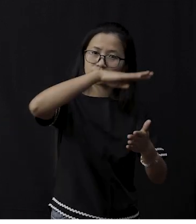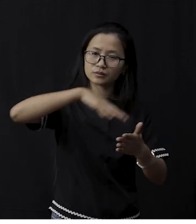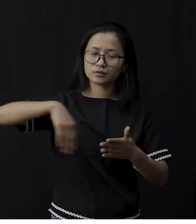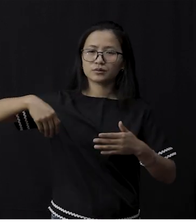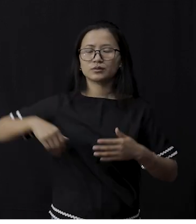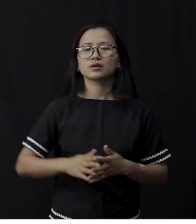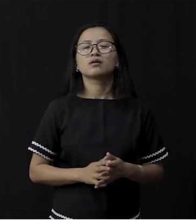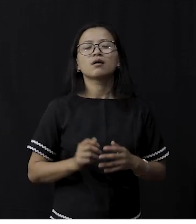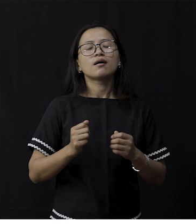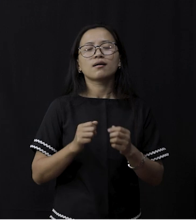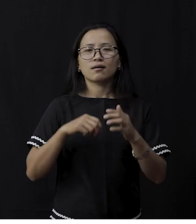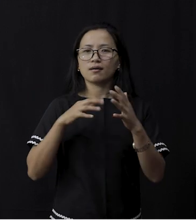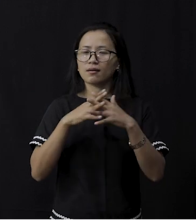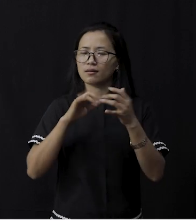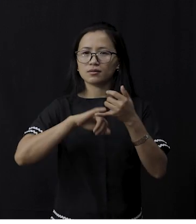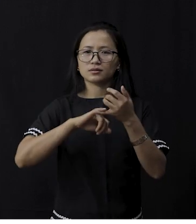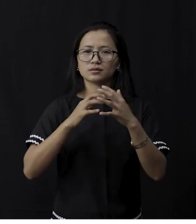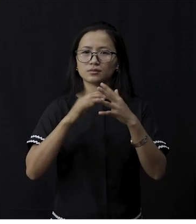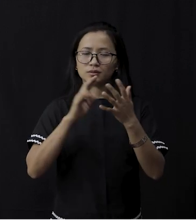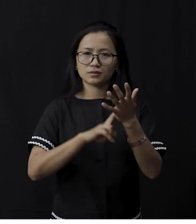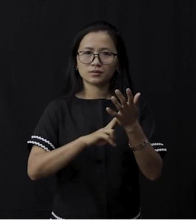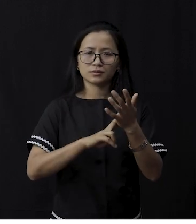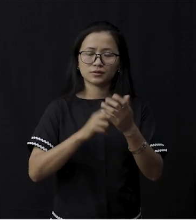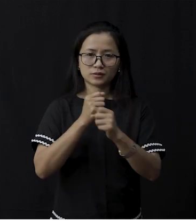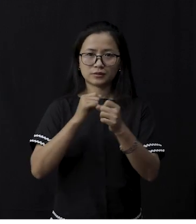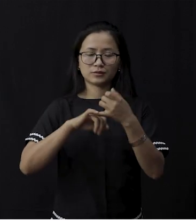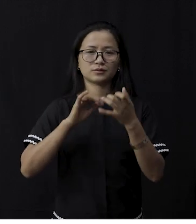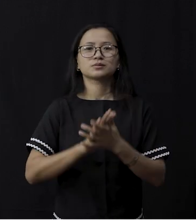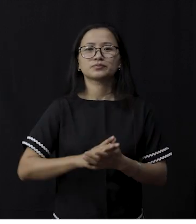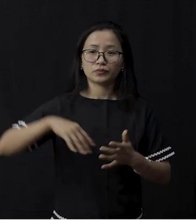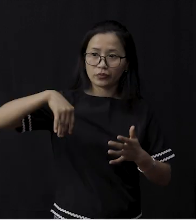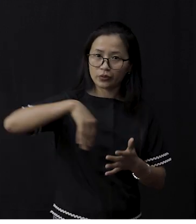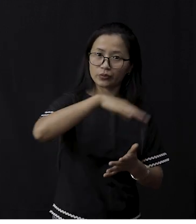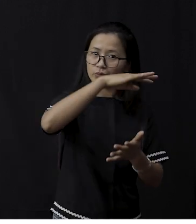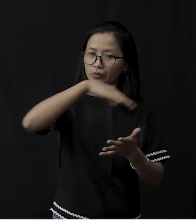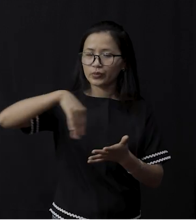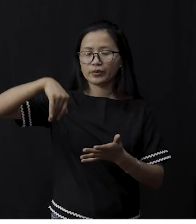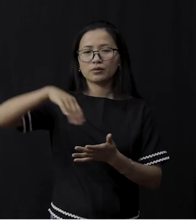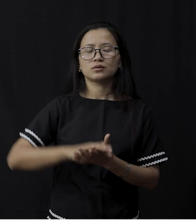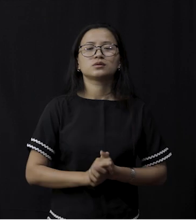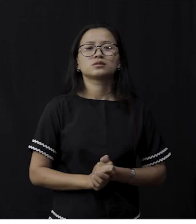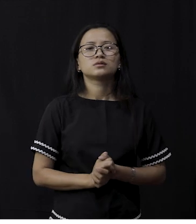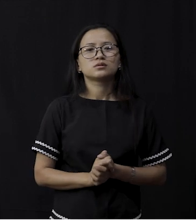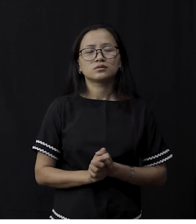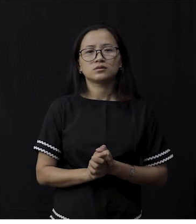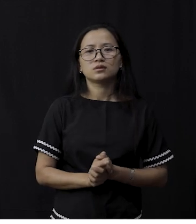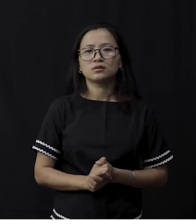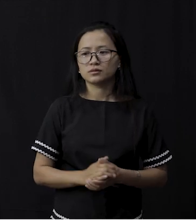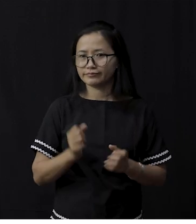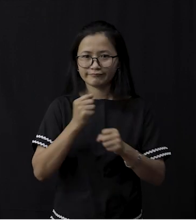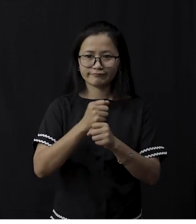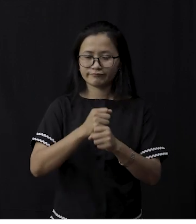hope we all know what's a swing. In Hindi, you call it a jhula. So, this is how you swing. So I saw that, and of course, that swing was